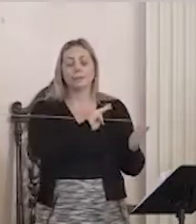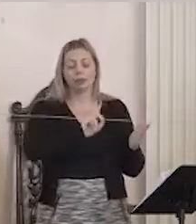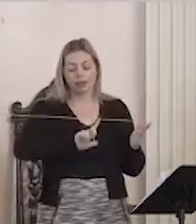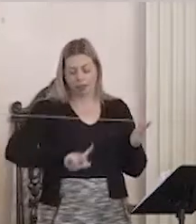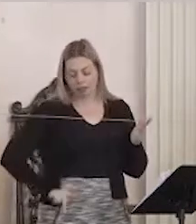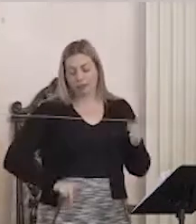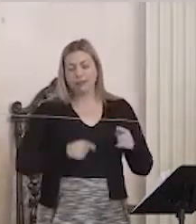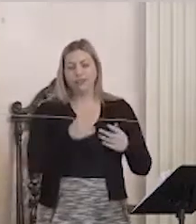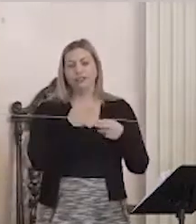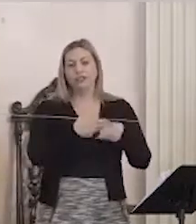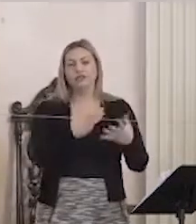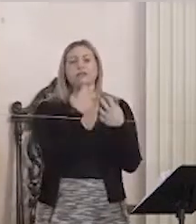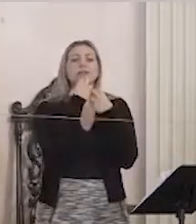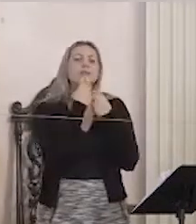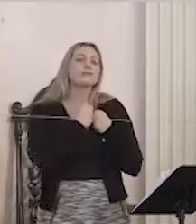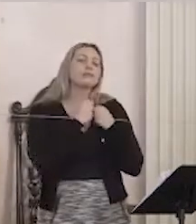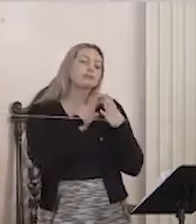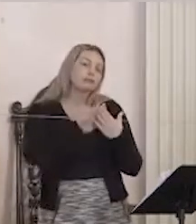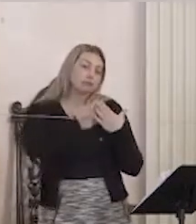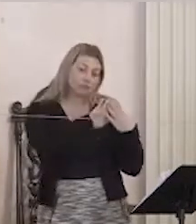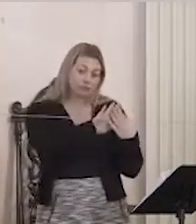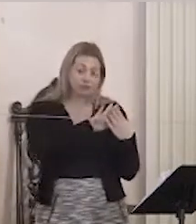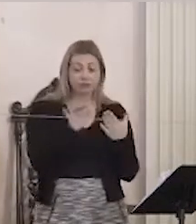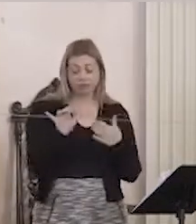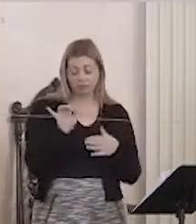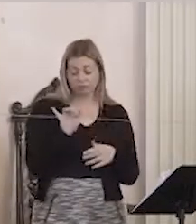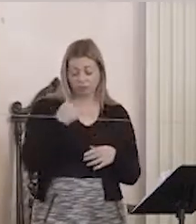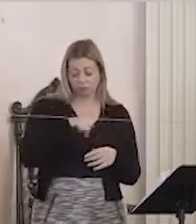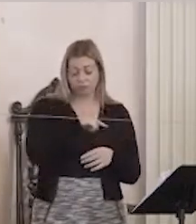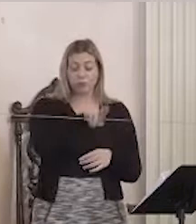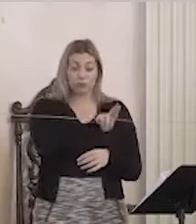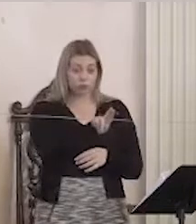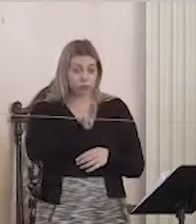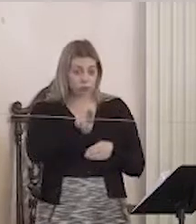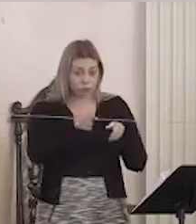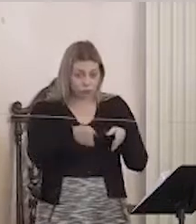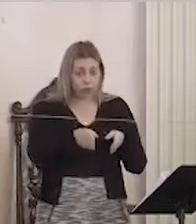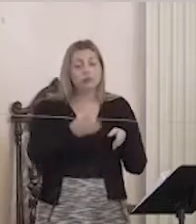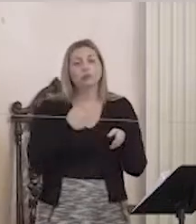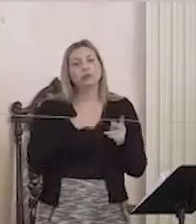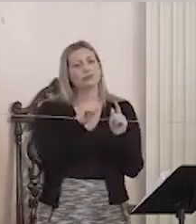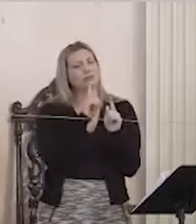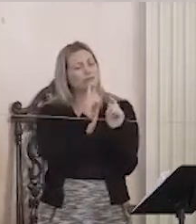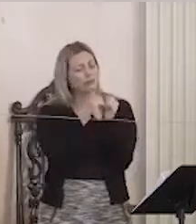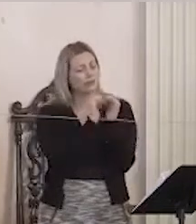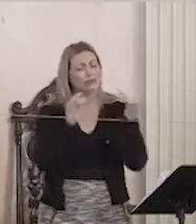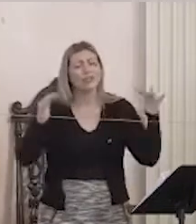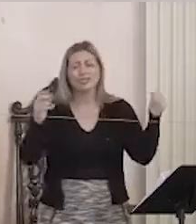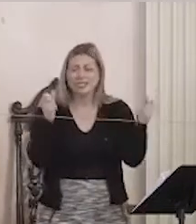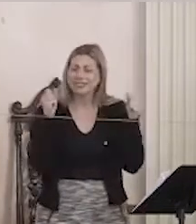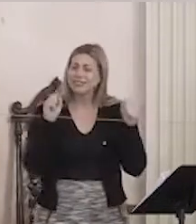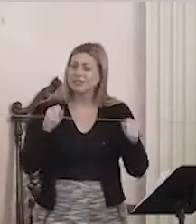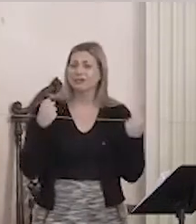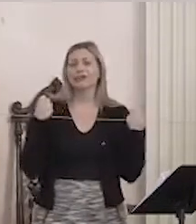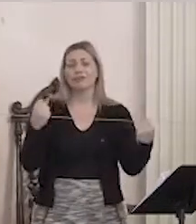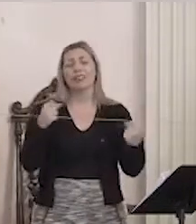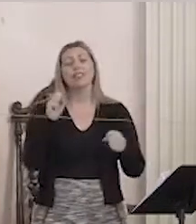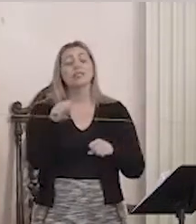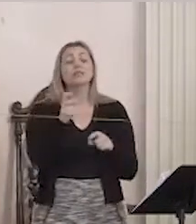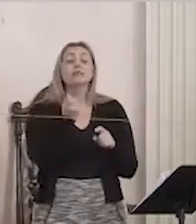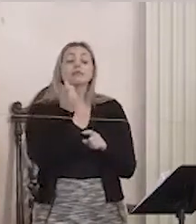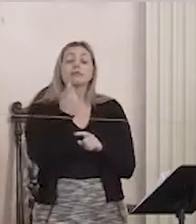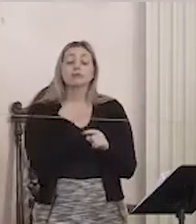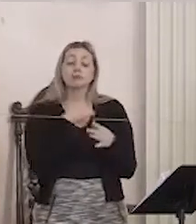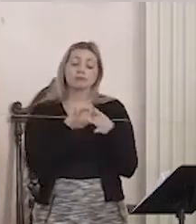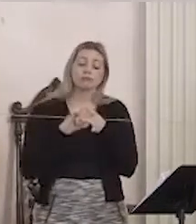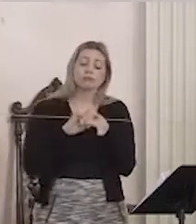called the beloved community. As Unitarian Universalists, we are diverse in so many ways, but united in